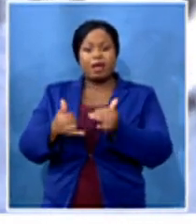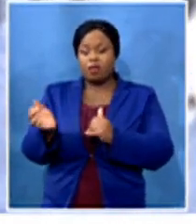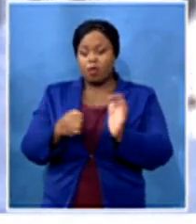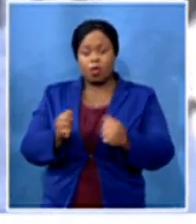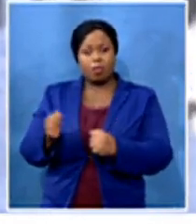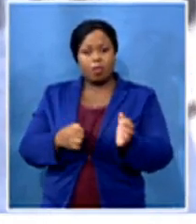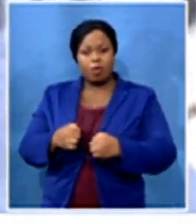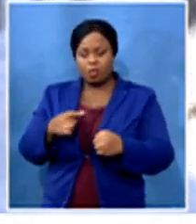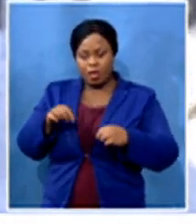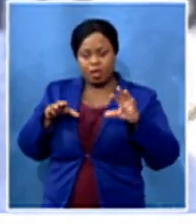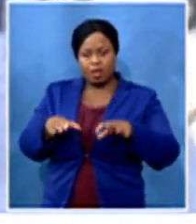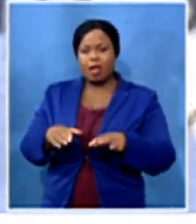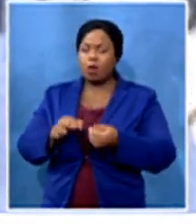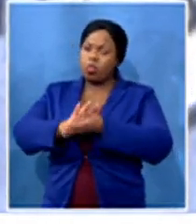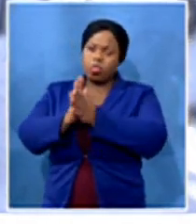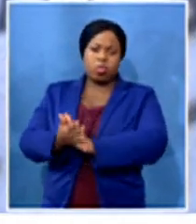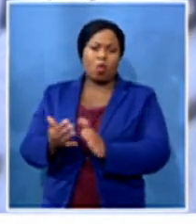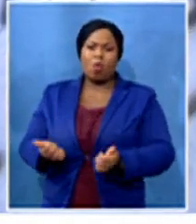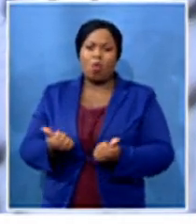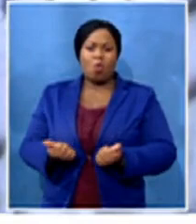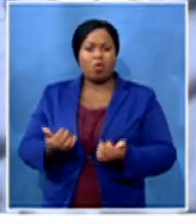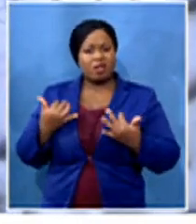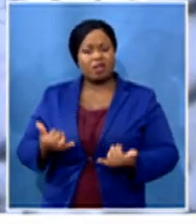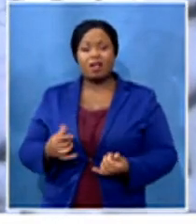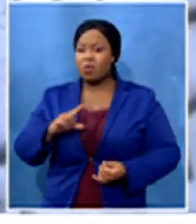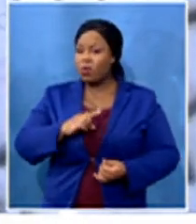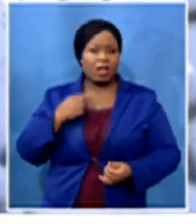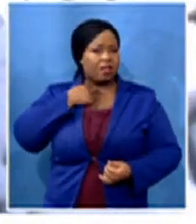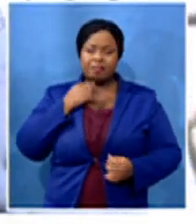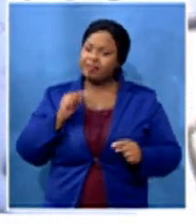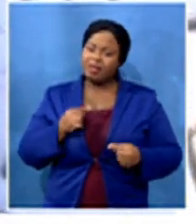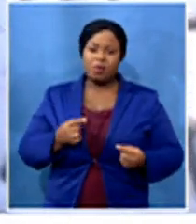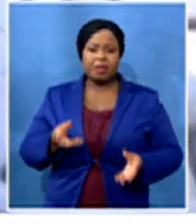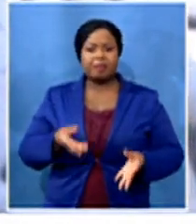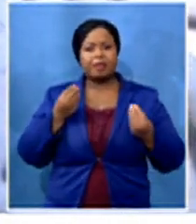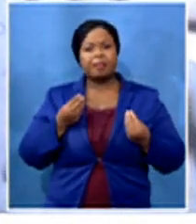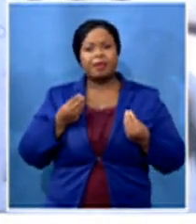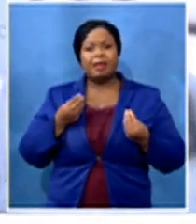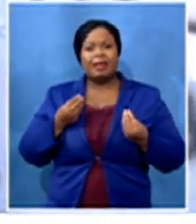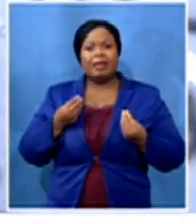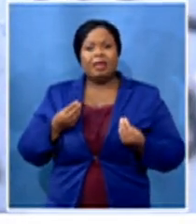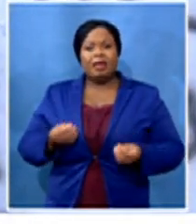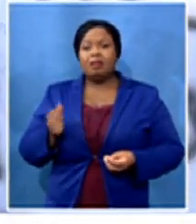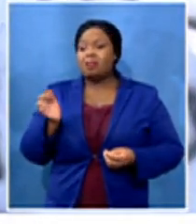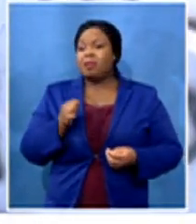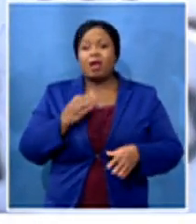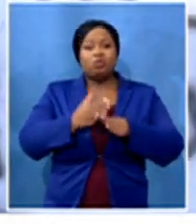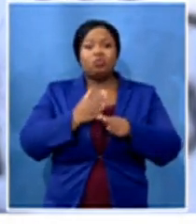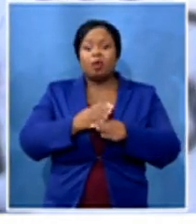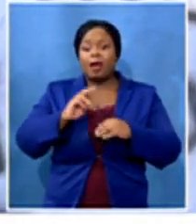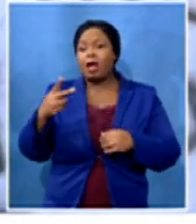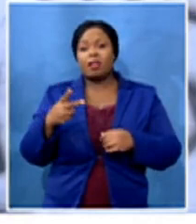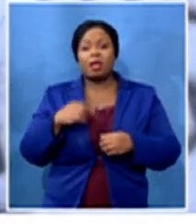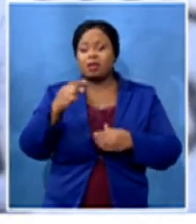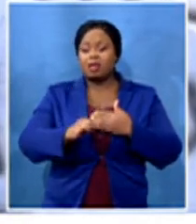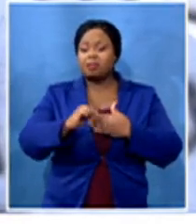stands, is severely damaged right now, and they can't really find, they won't be able to get employment in the next couple